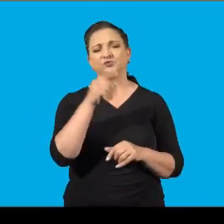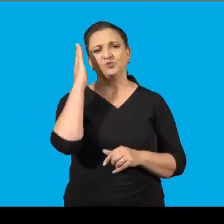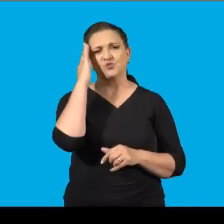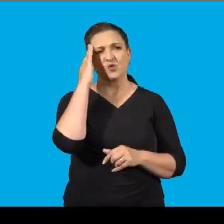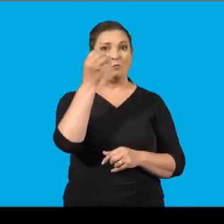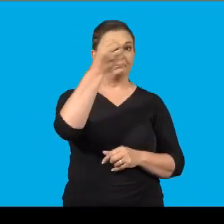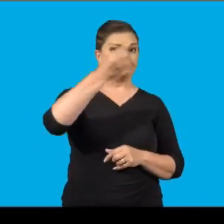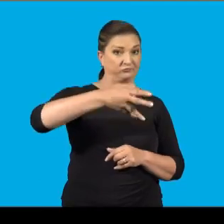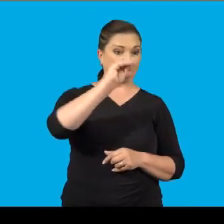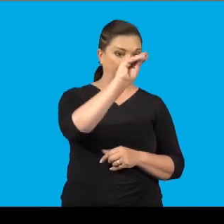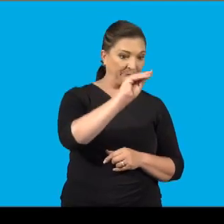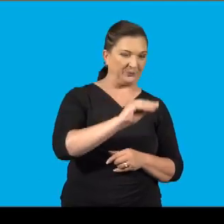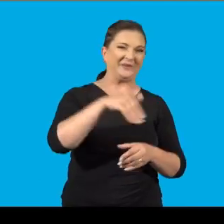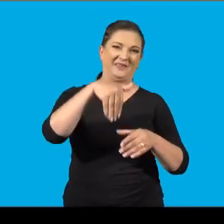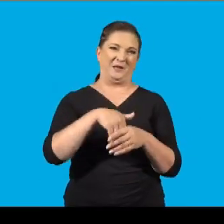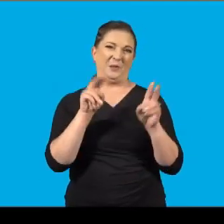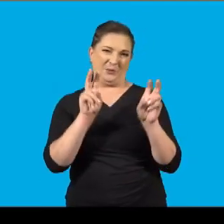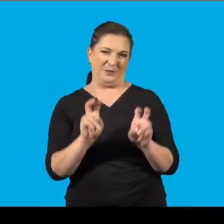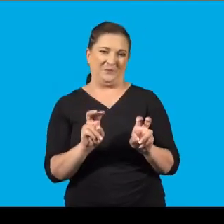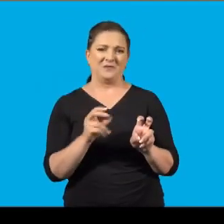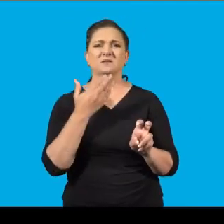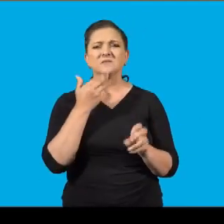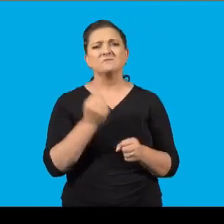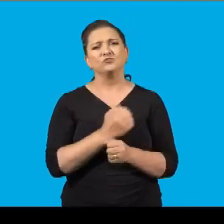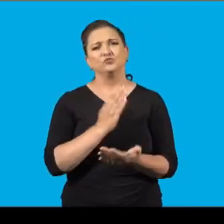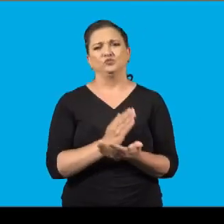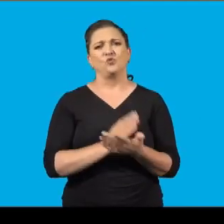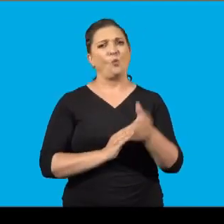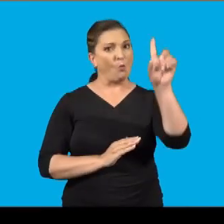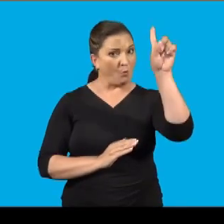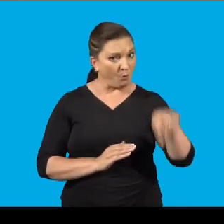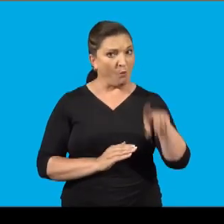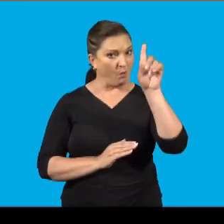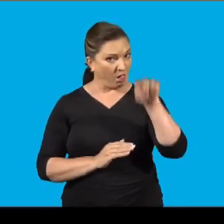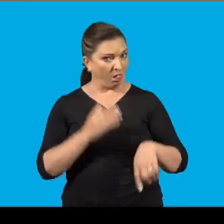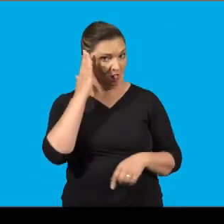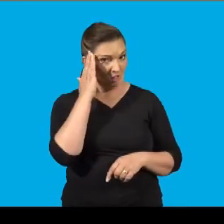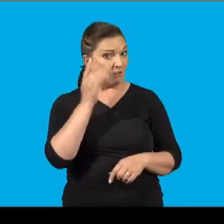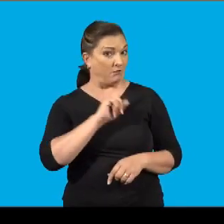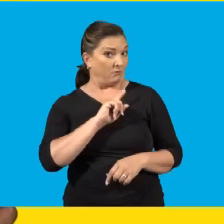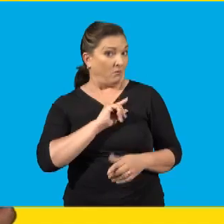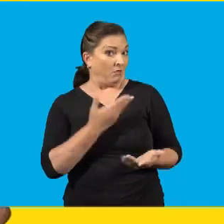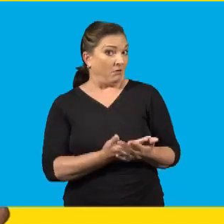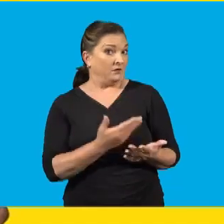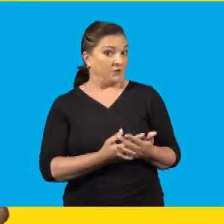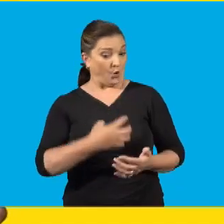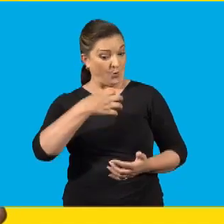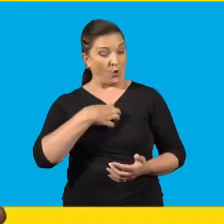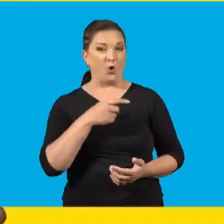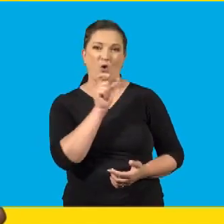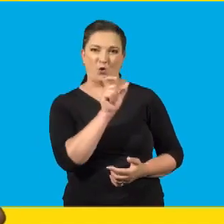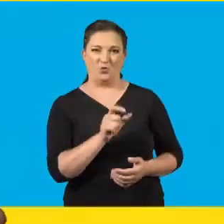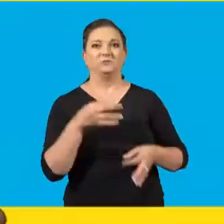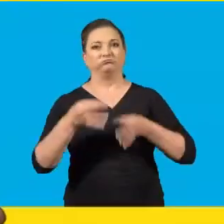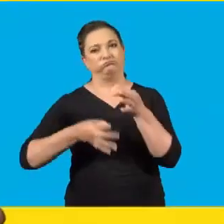of them, but you know they go with the theme. Please make sure that you know all of them because you will be expected to define them